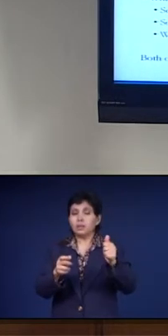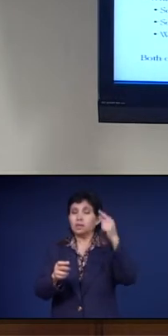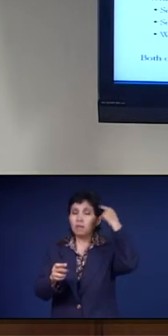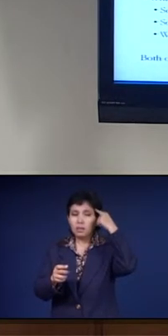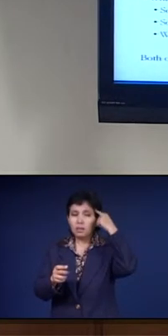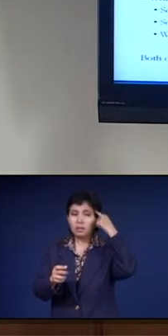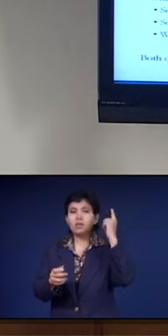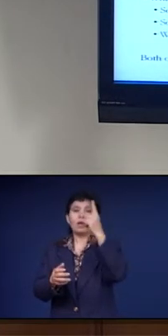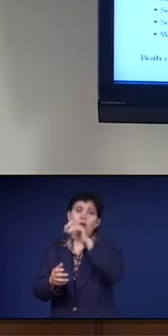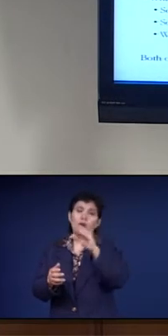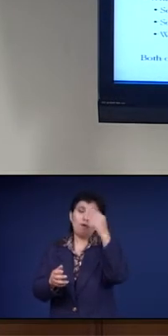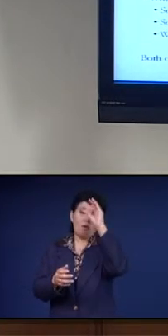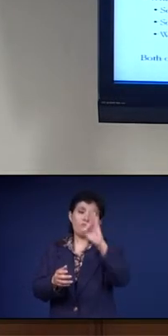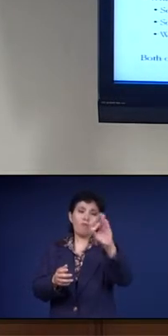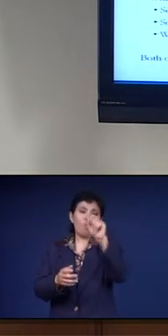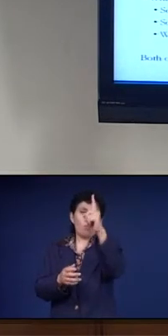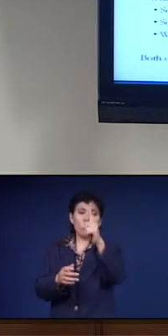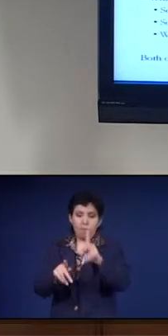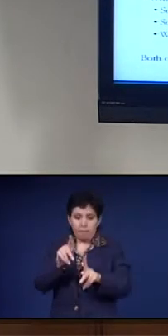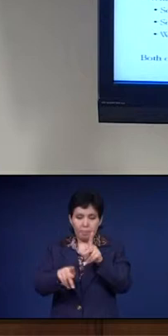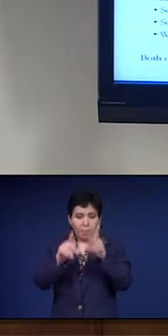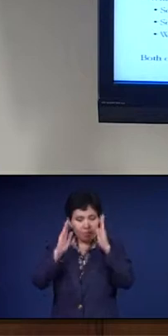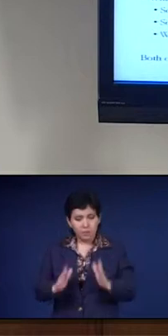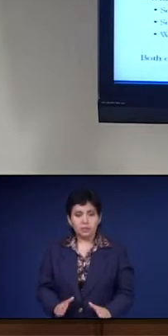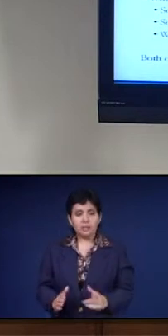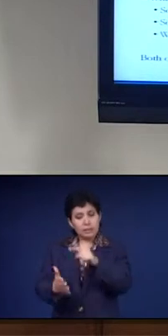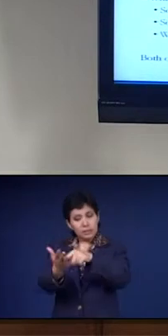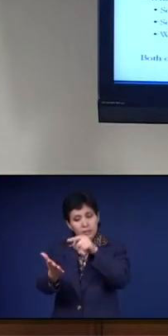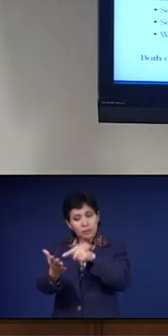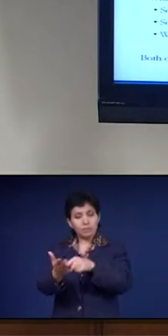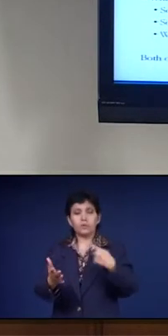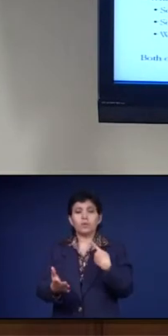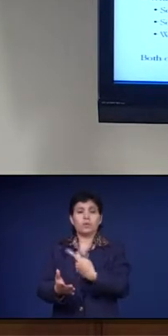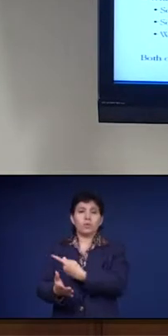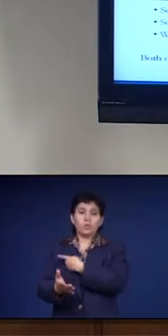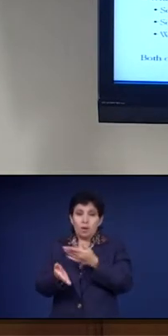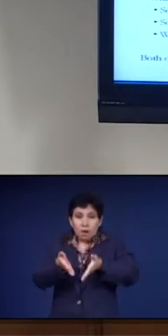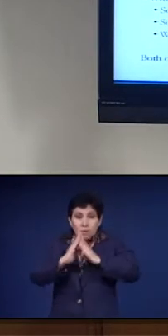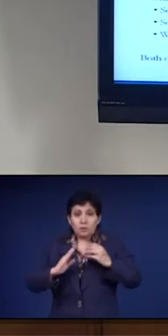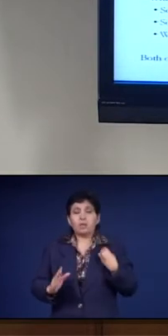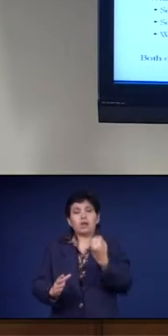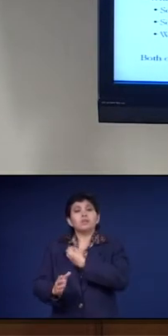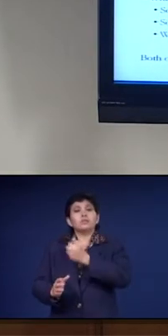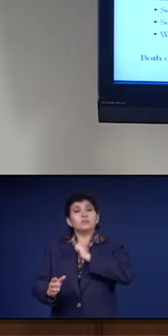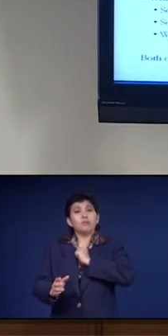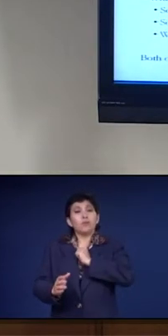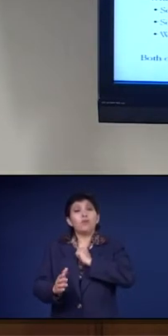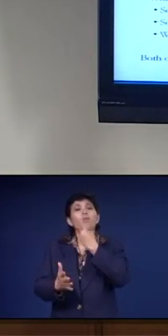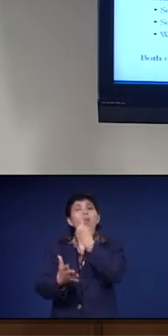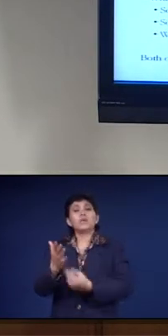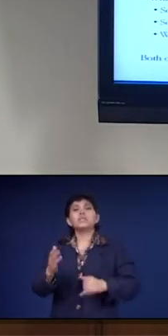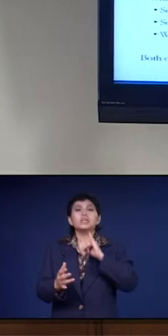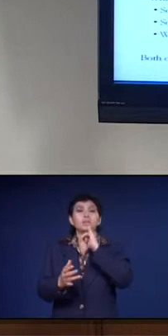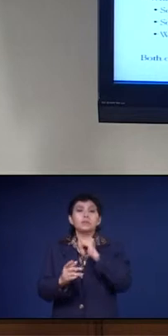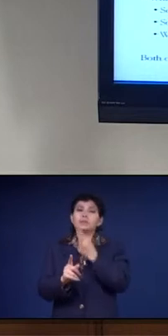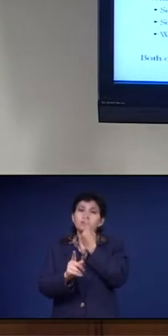thinking and vice versa. And sometimes we often ask ourselves, what is the right? The question